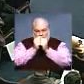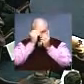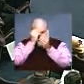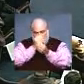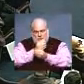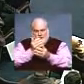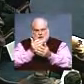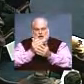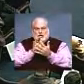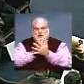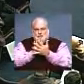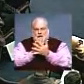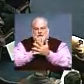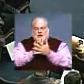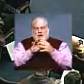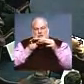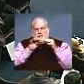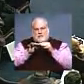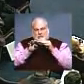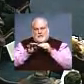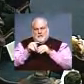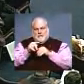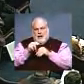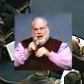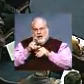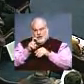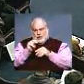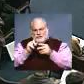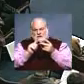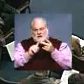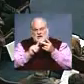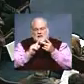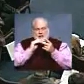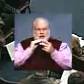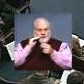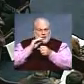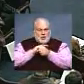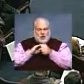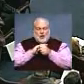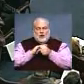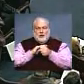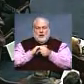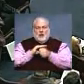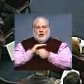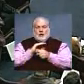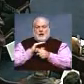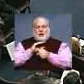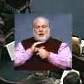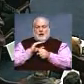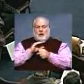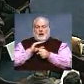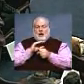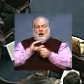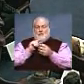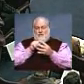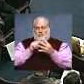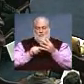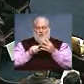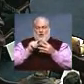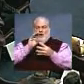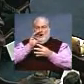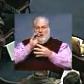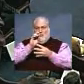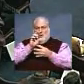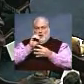information: traffic patterns in this area and including the neighborhoods of Brody Creek, Sandpiper Creek, Cherry Creek, and Woodlands Edge;